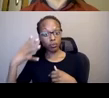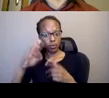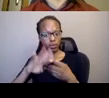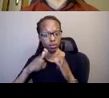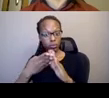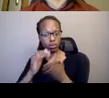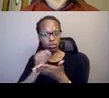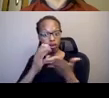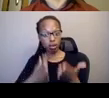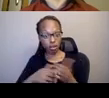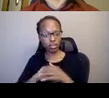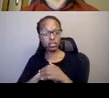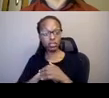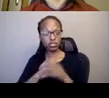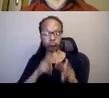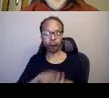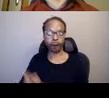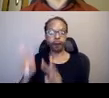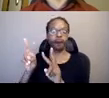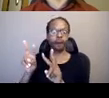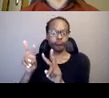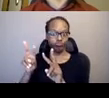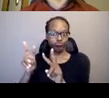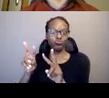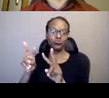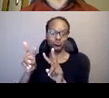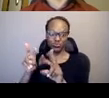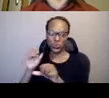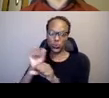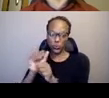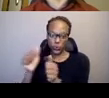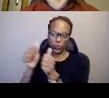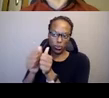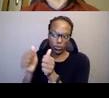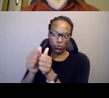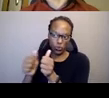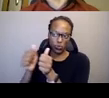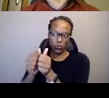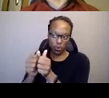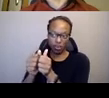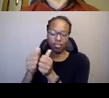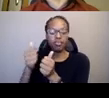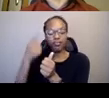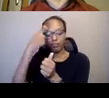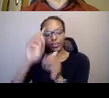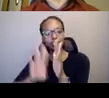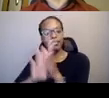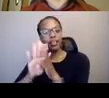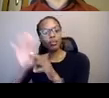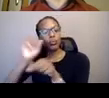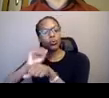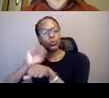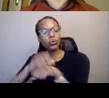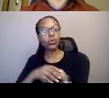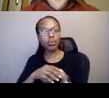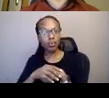artists look to her and work with her regularly to develop work, to reflect what that